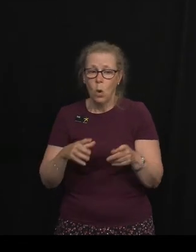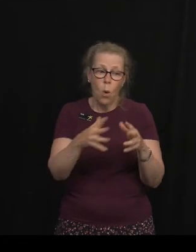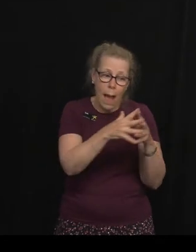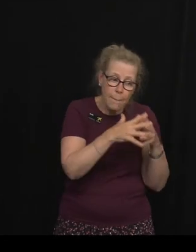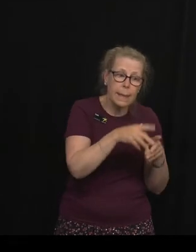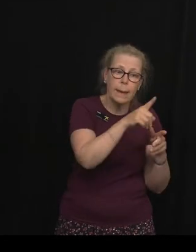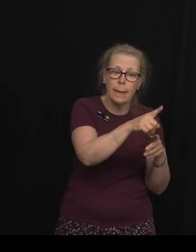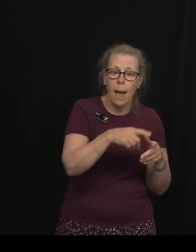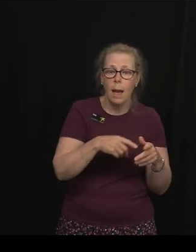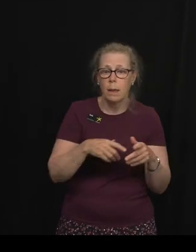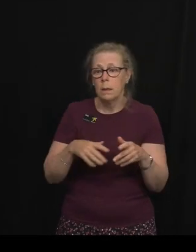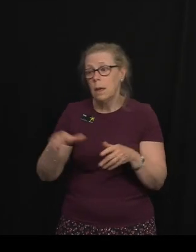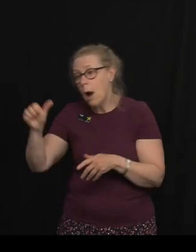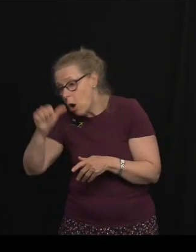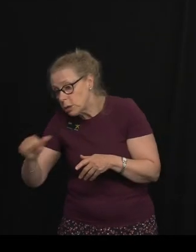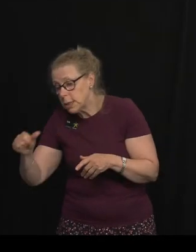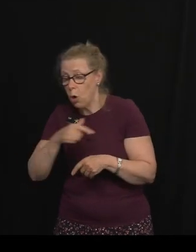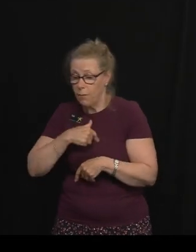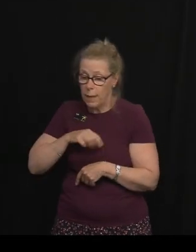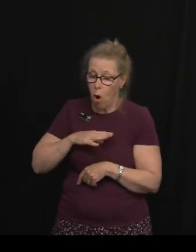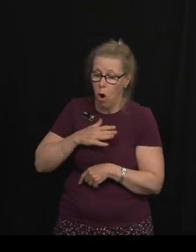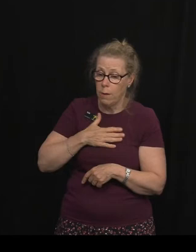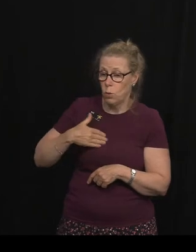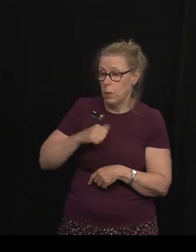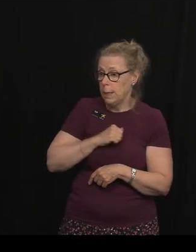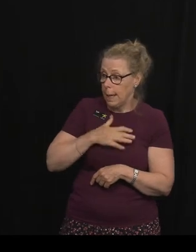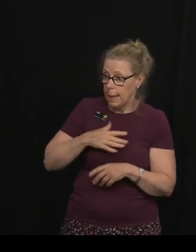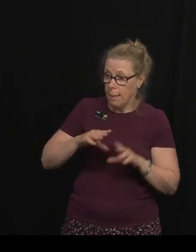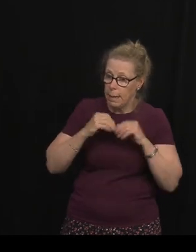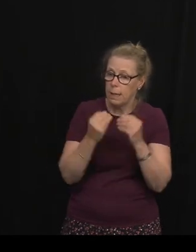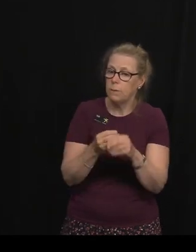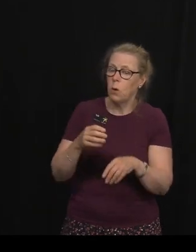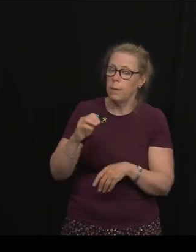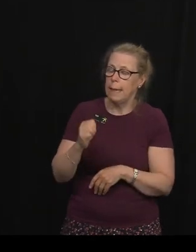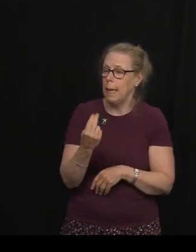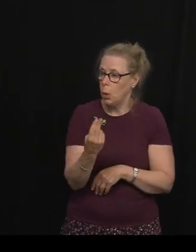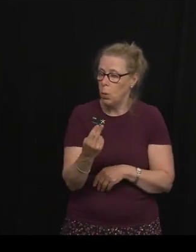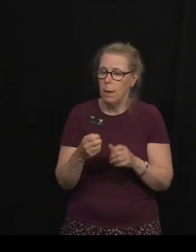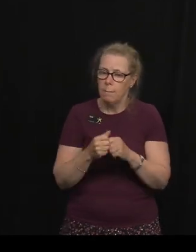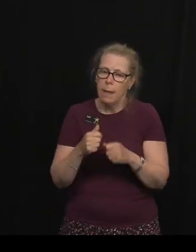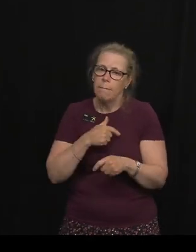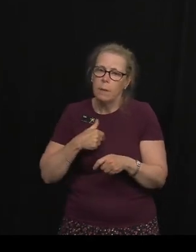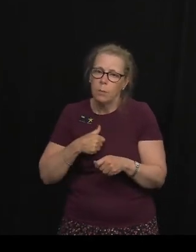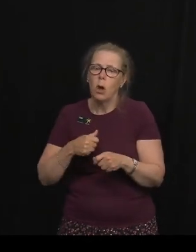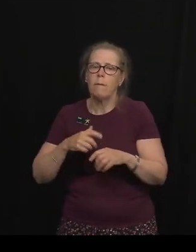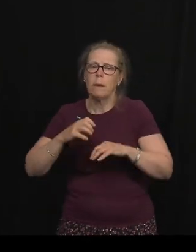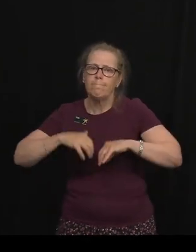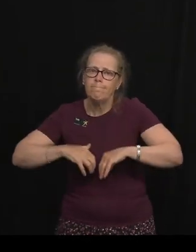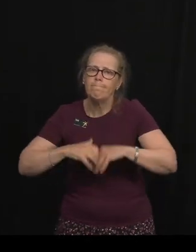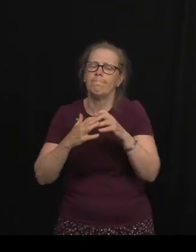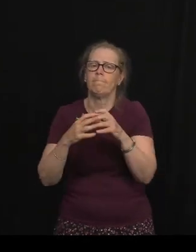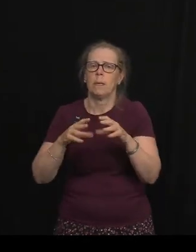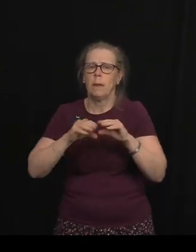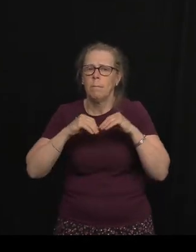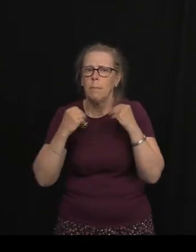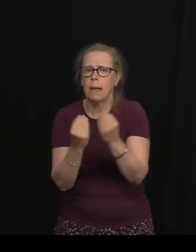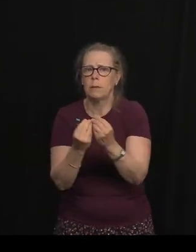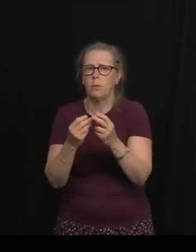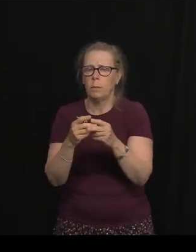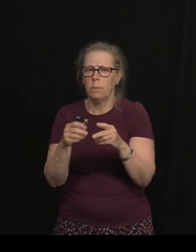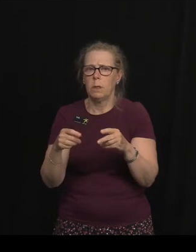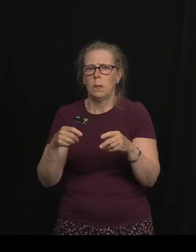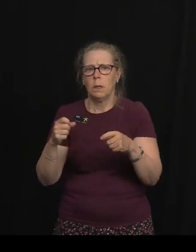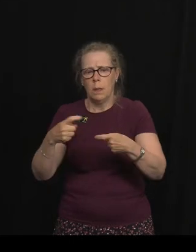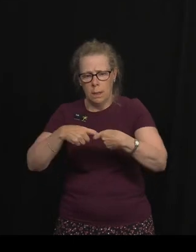have got theirs. We have got ours in Europe. I think we need rather to buy a platform, or build a platform of a club of buyers.